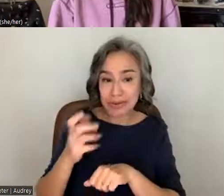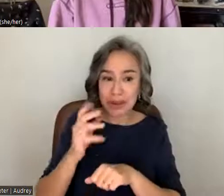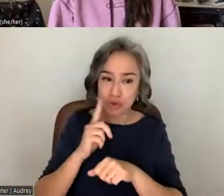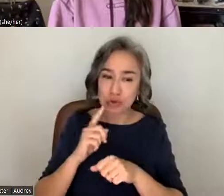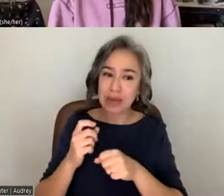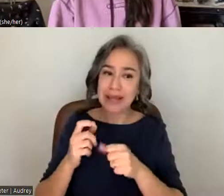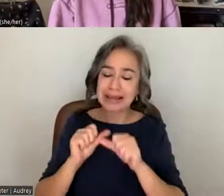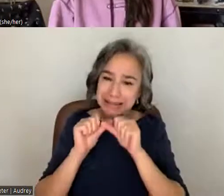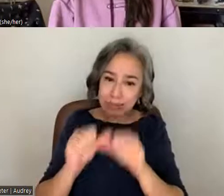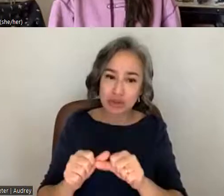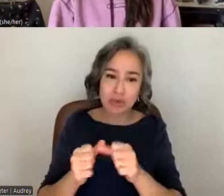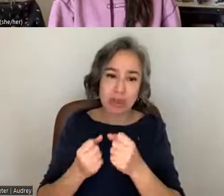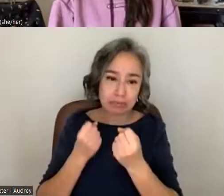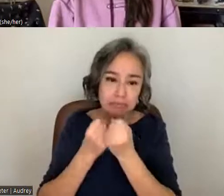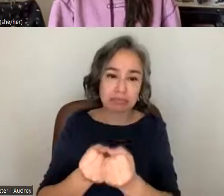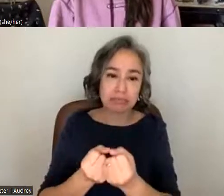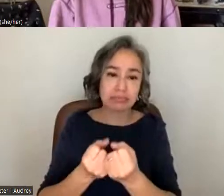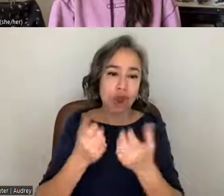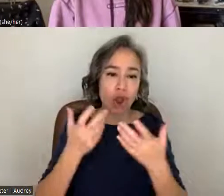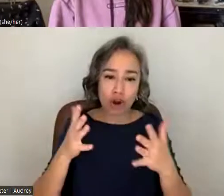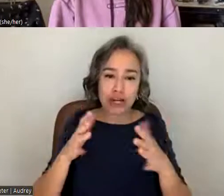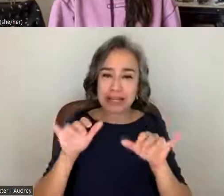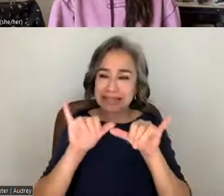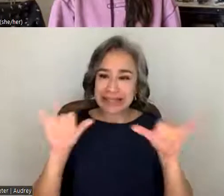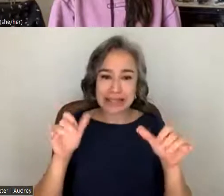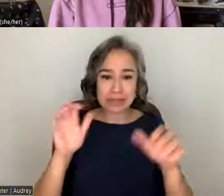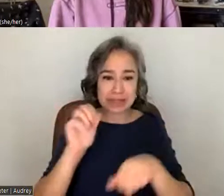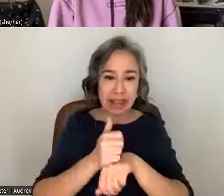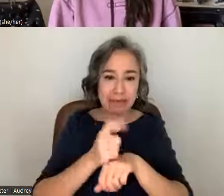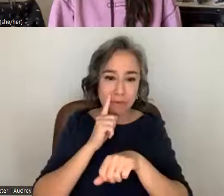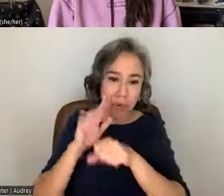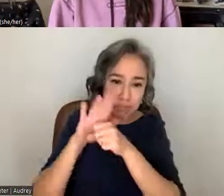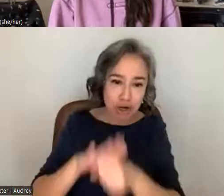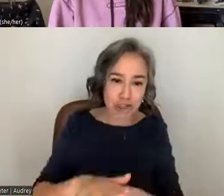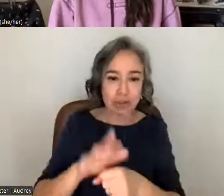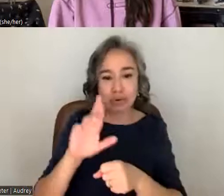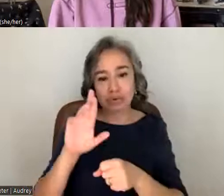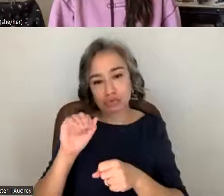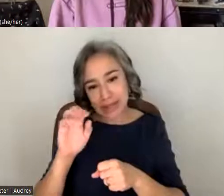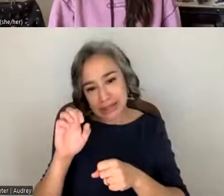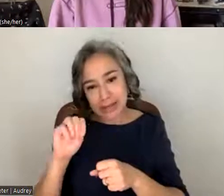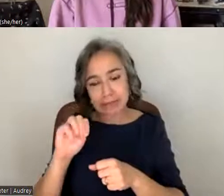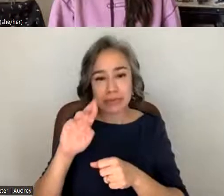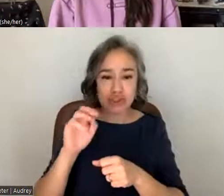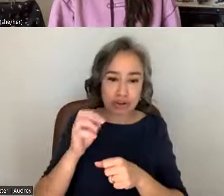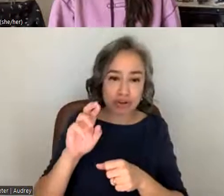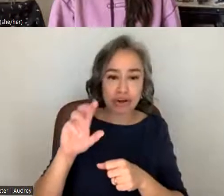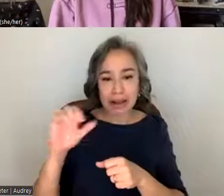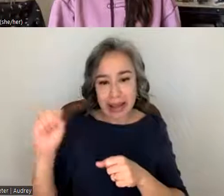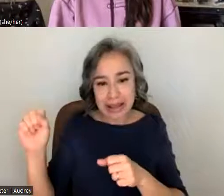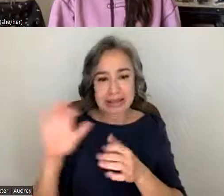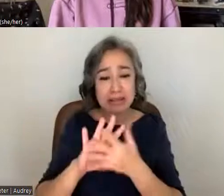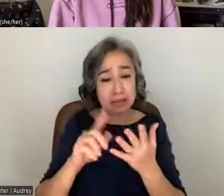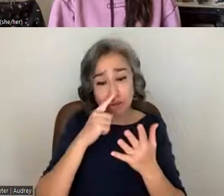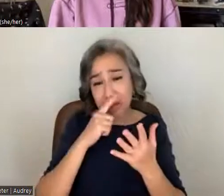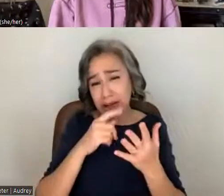of oppression across race, gender, and class. If you could, can you talk more about that in terms of how does that work,